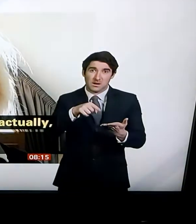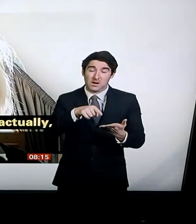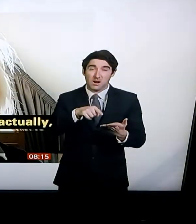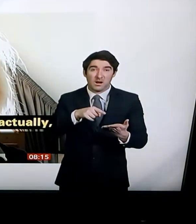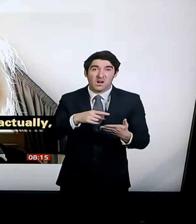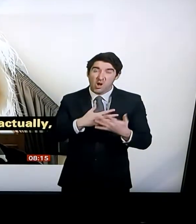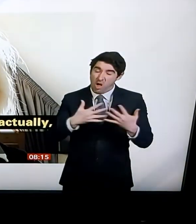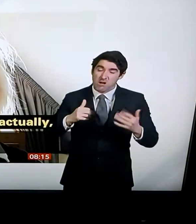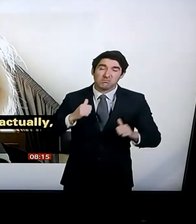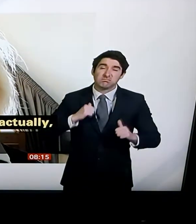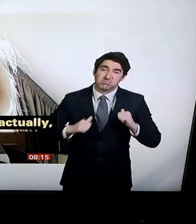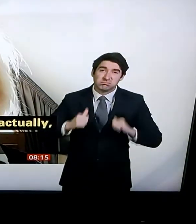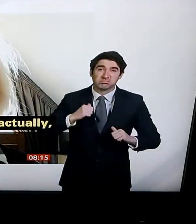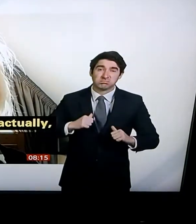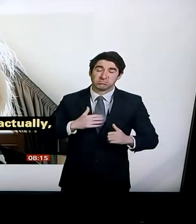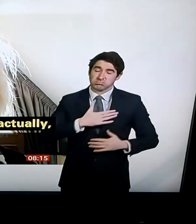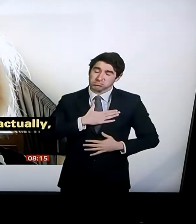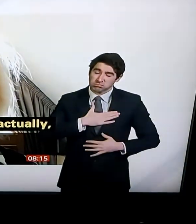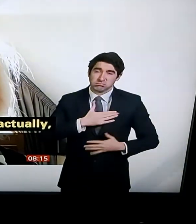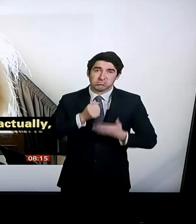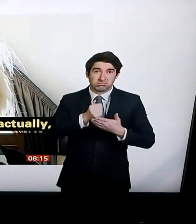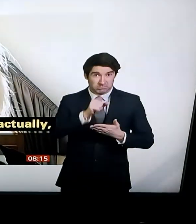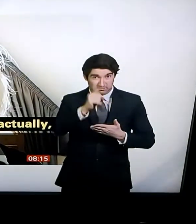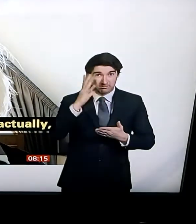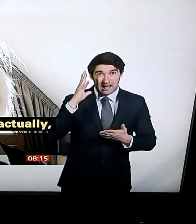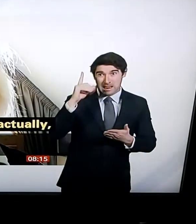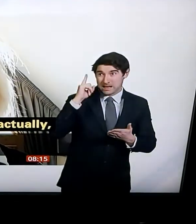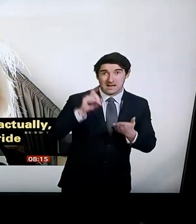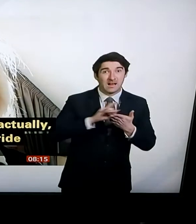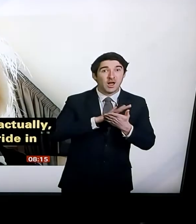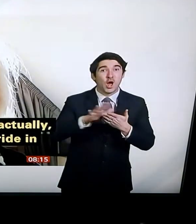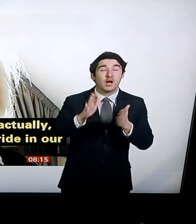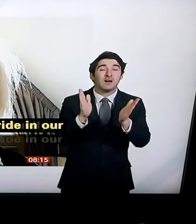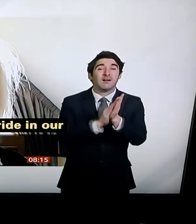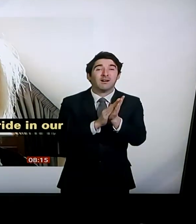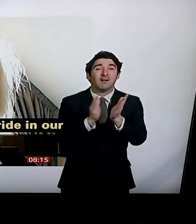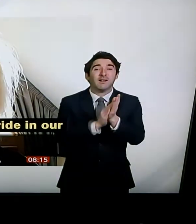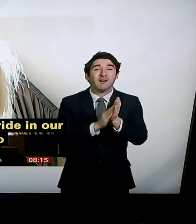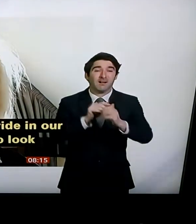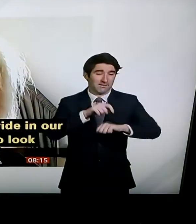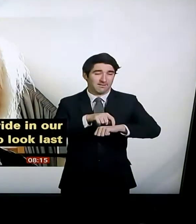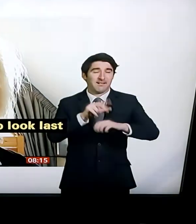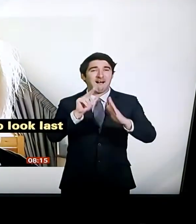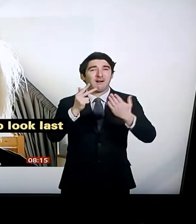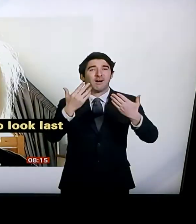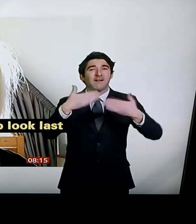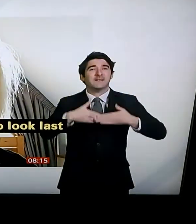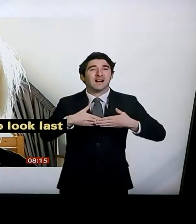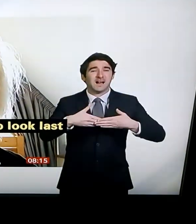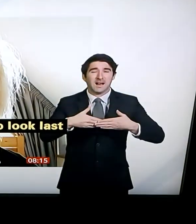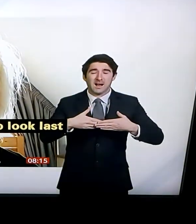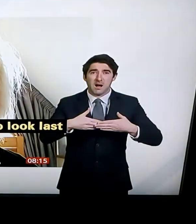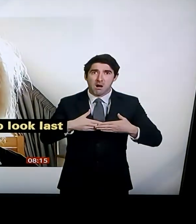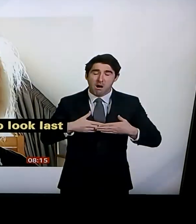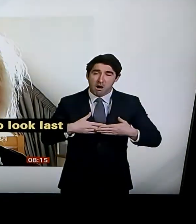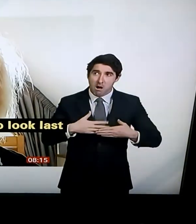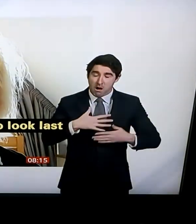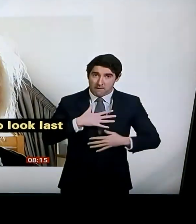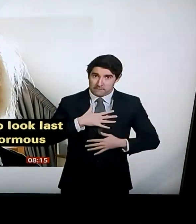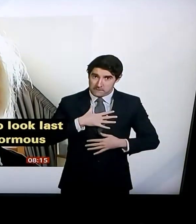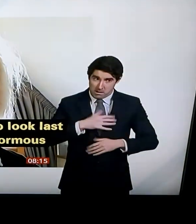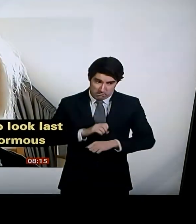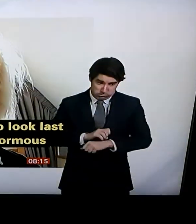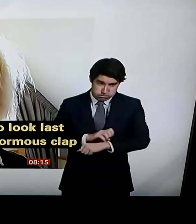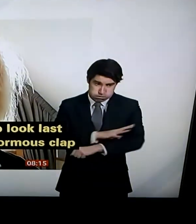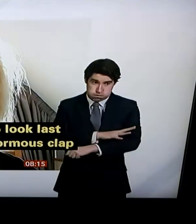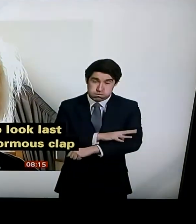for our care staff last week. It was just so humbling, so emotional to be part of that. Many nurses are feeling